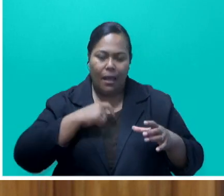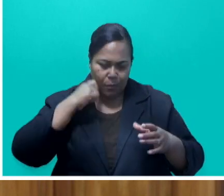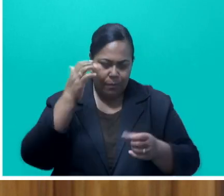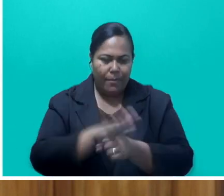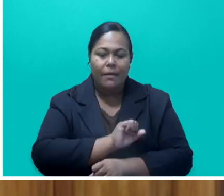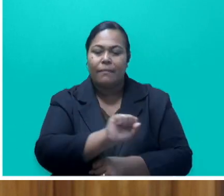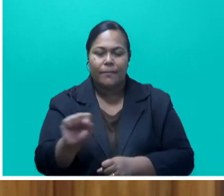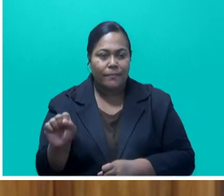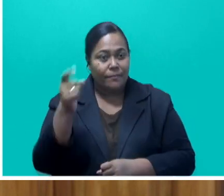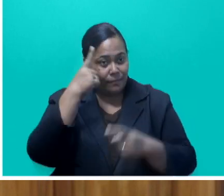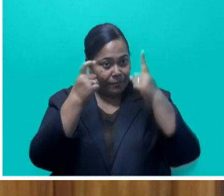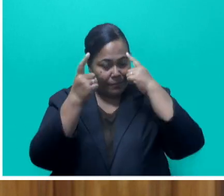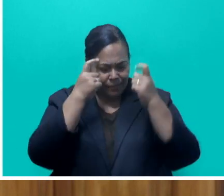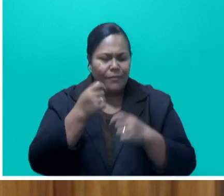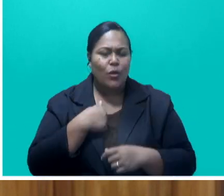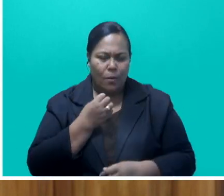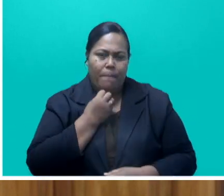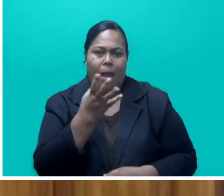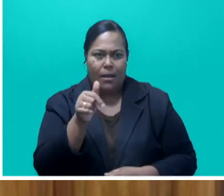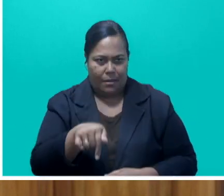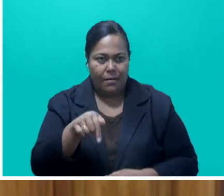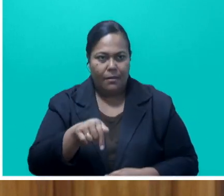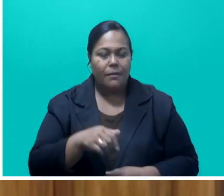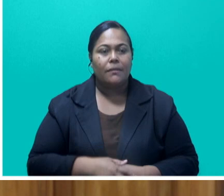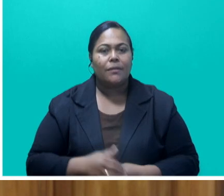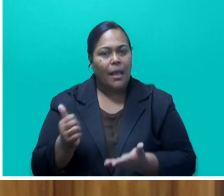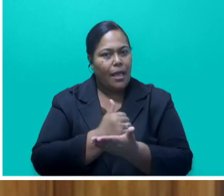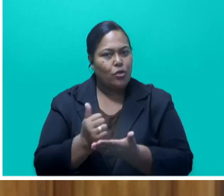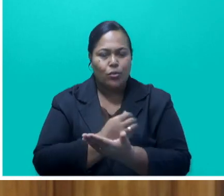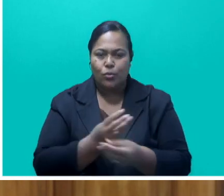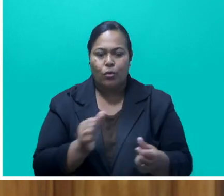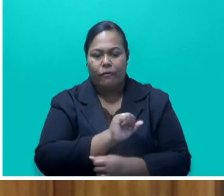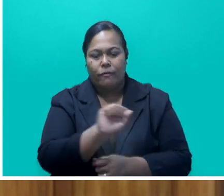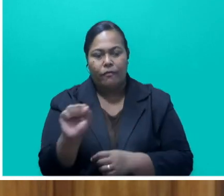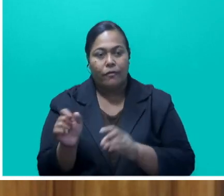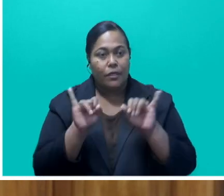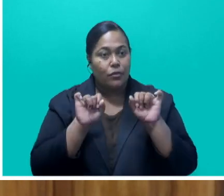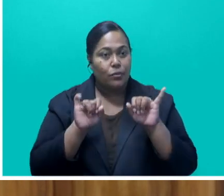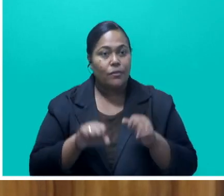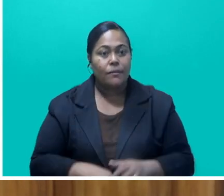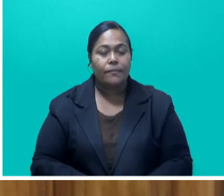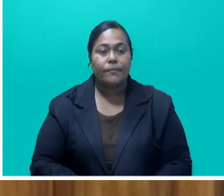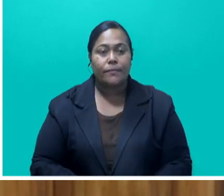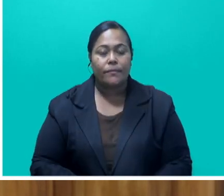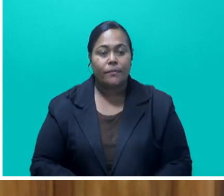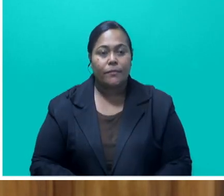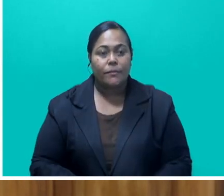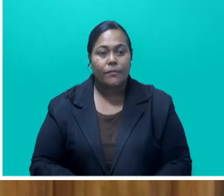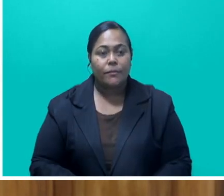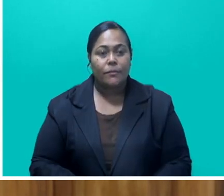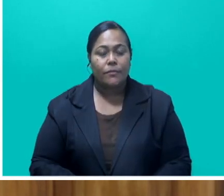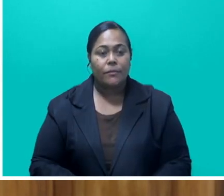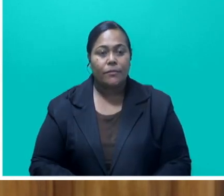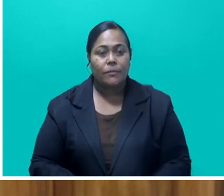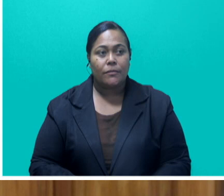and cries are heard and actions are to address their issues. Mr. Speaker, sir, it would be remiss of me not to mention